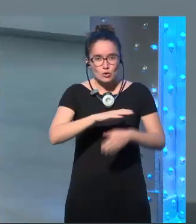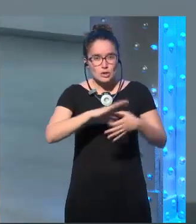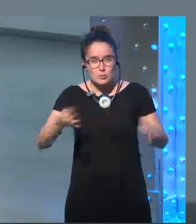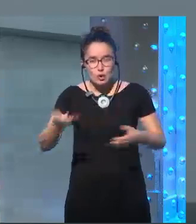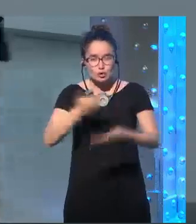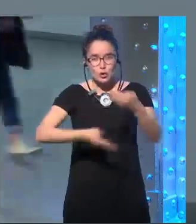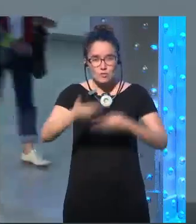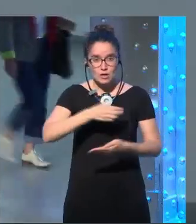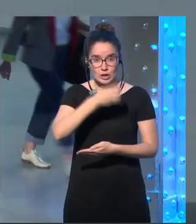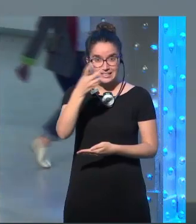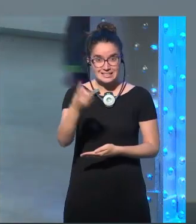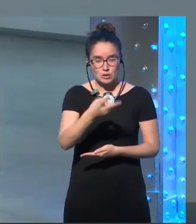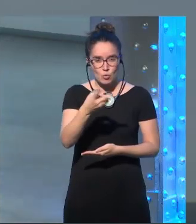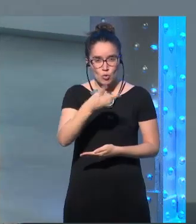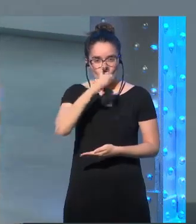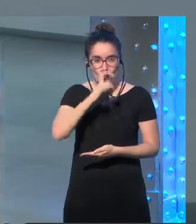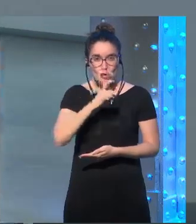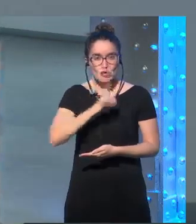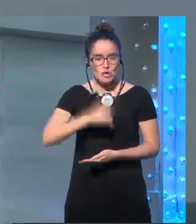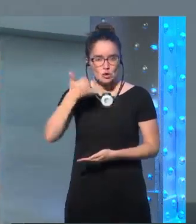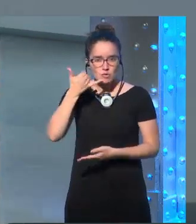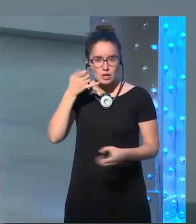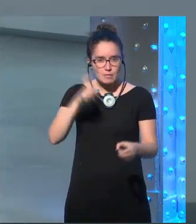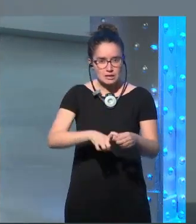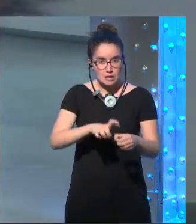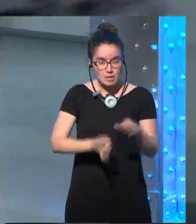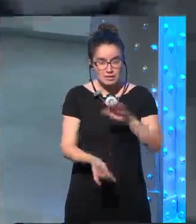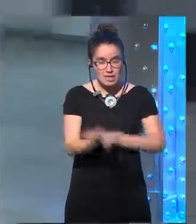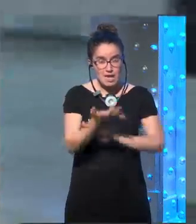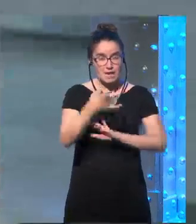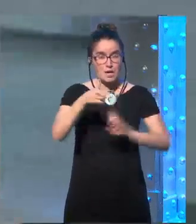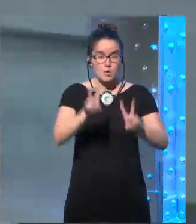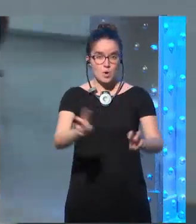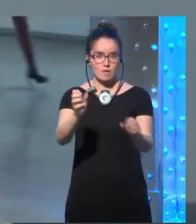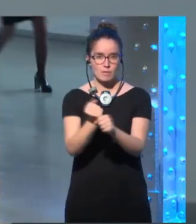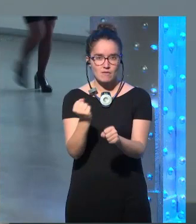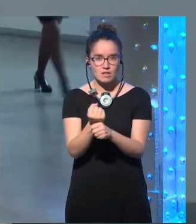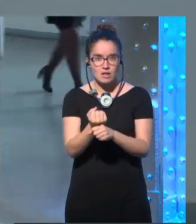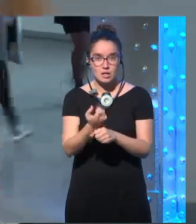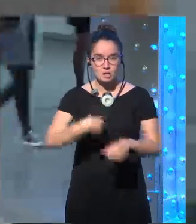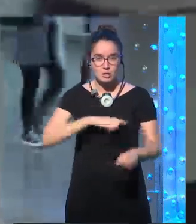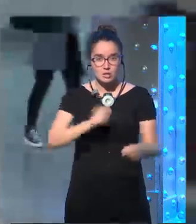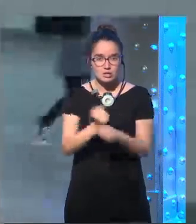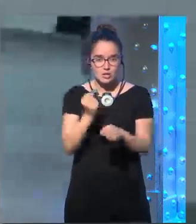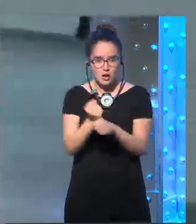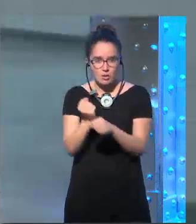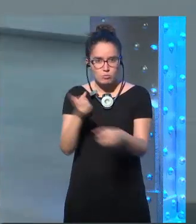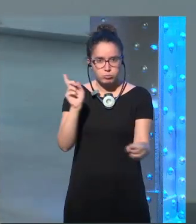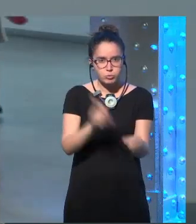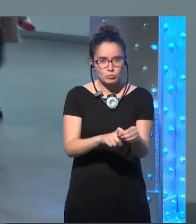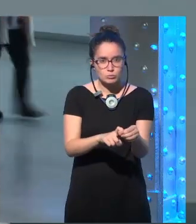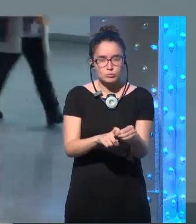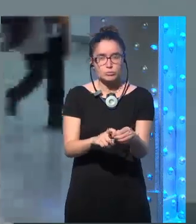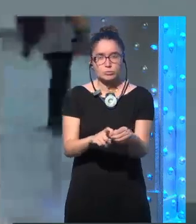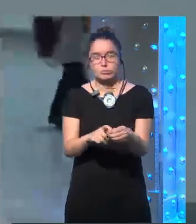employability and know how the future market is going to look like. It is the second year that we participate as a Telefónica Foundation in this initiative